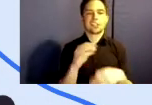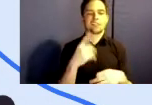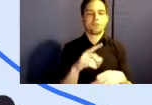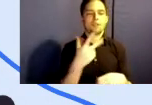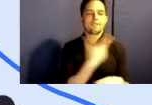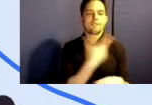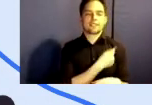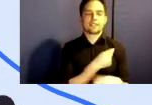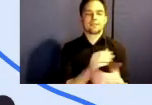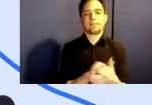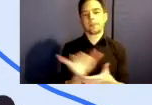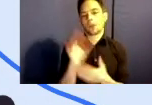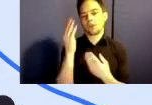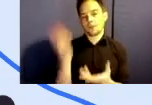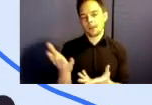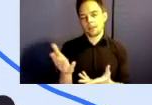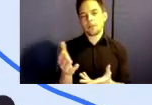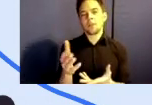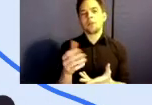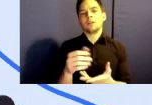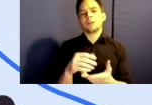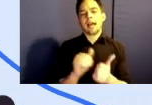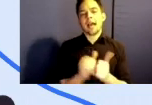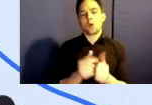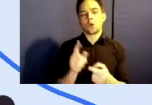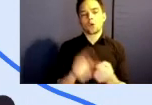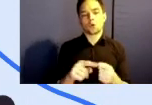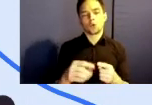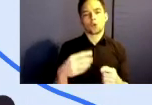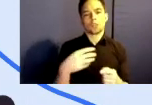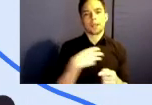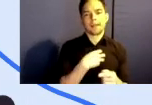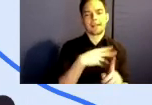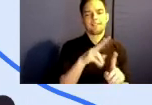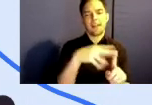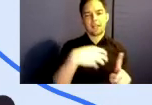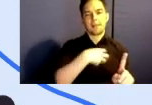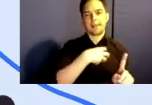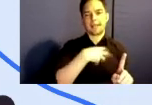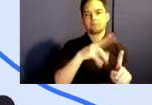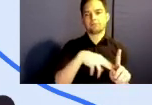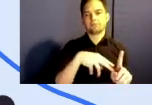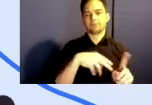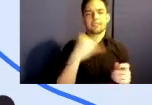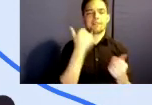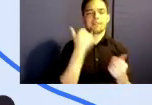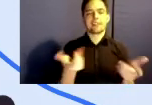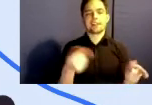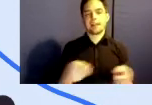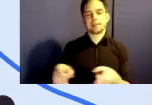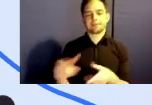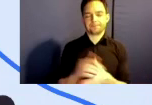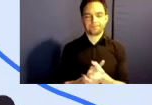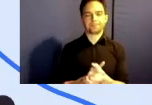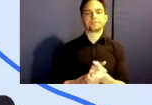And also information that are how to complain, how to file the complaints in case such things happens. But it's really